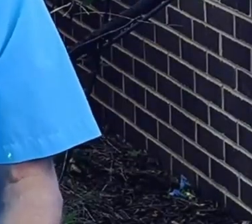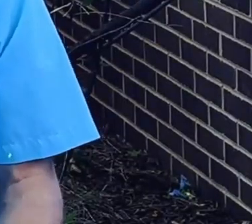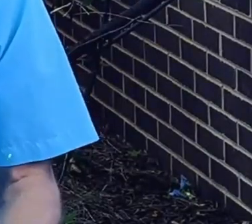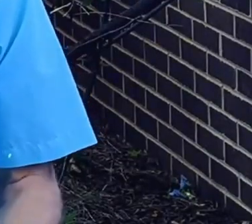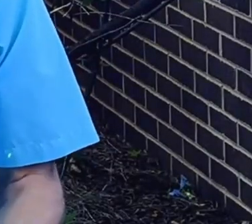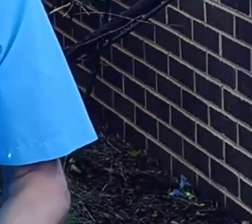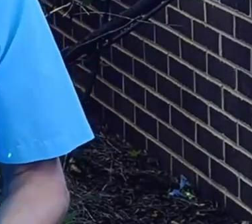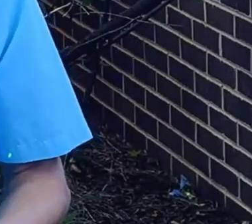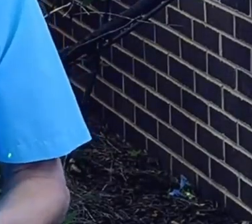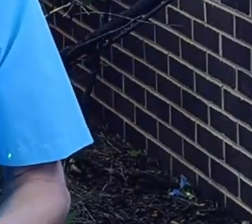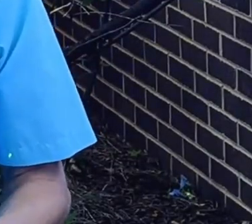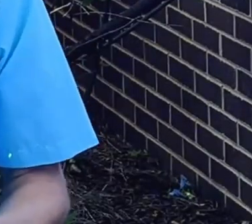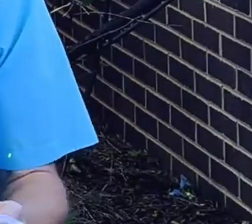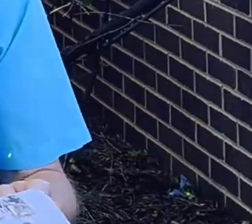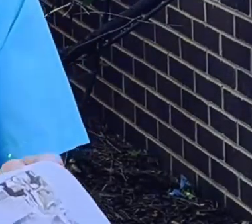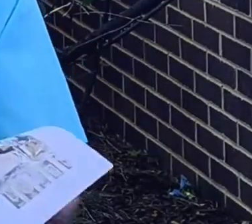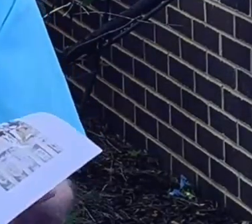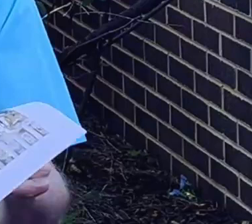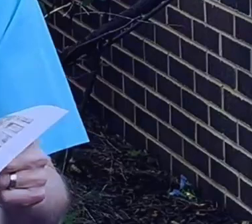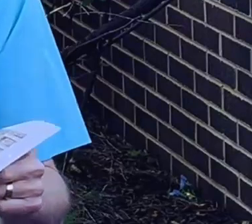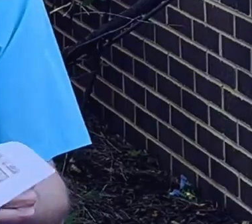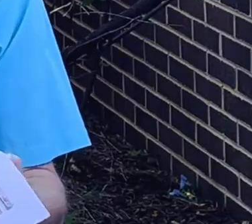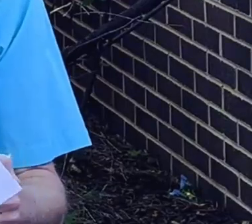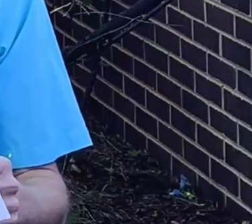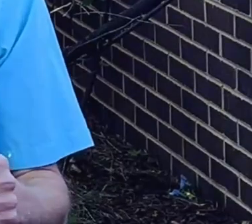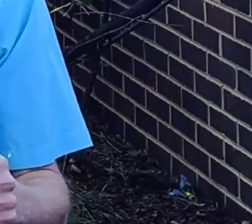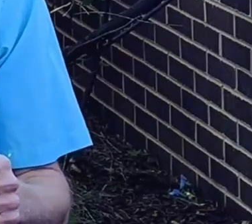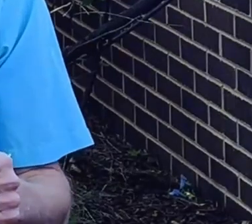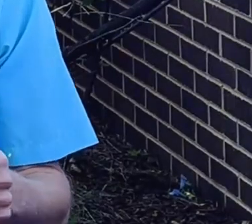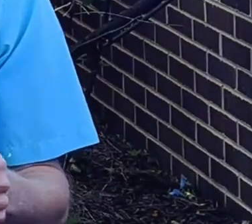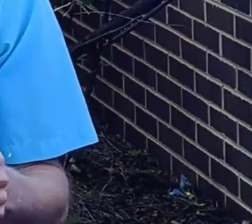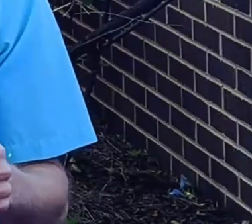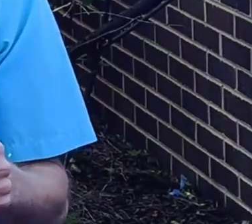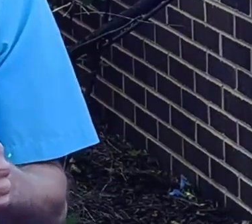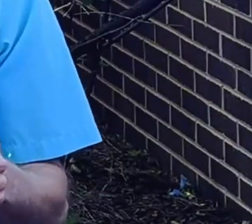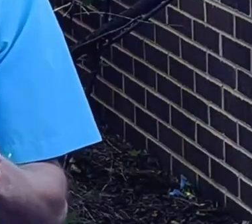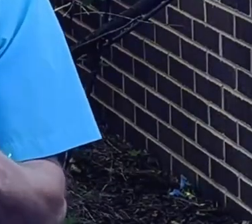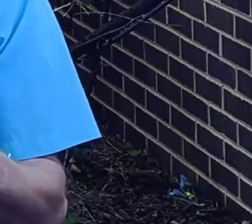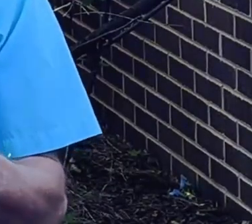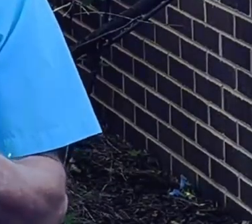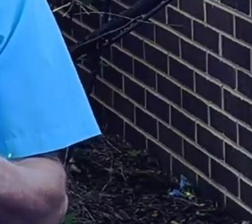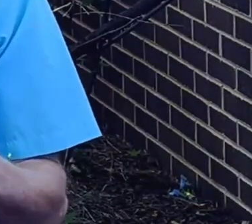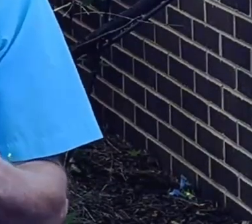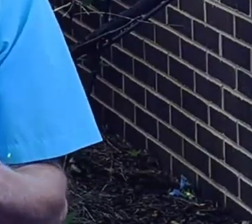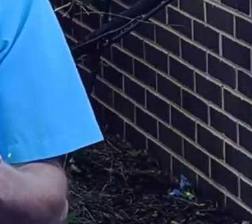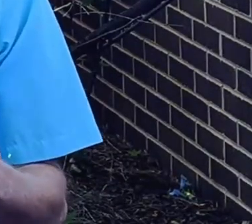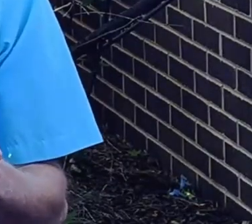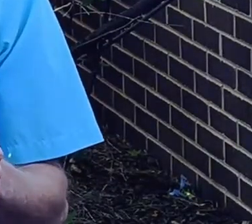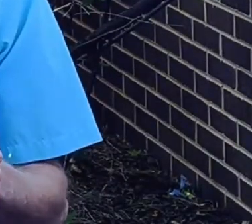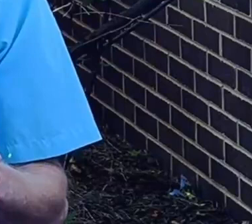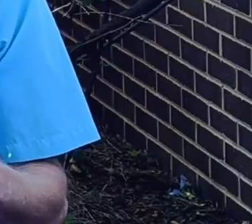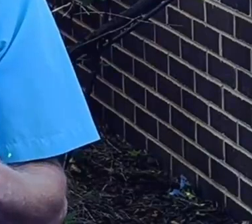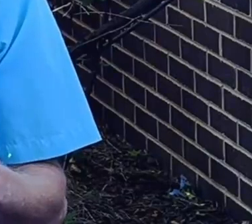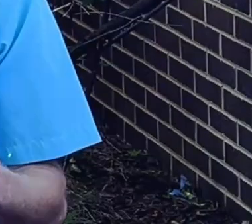point in our lives. Let me tell you how he's described. He was the kind of person who knew his students